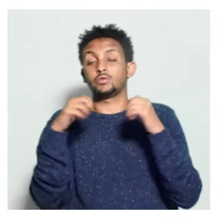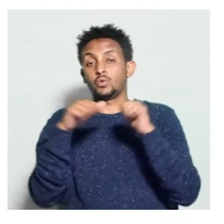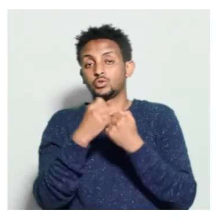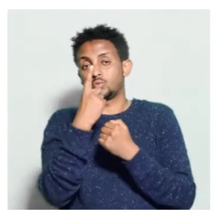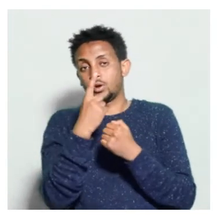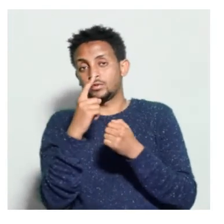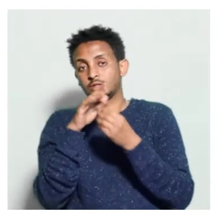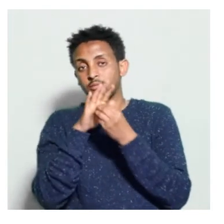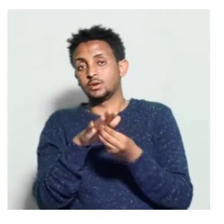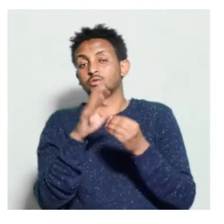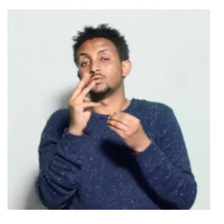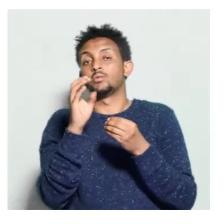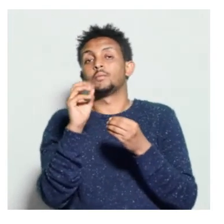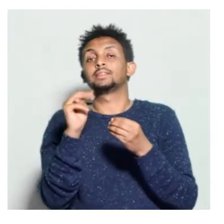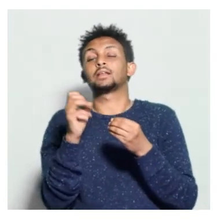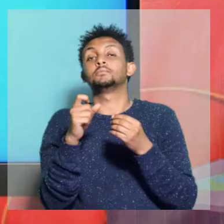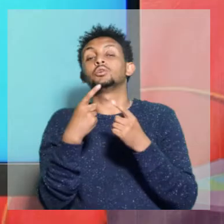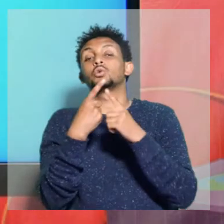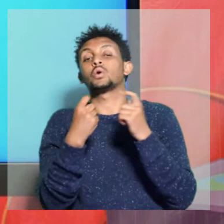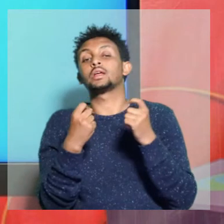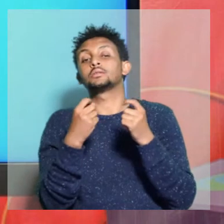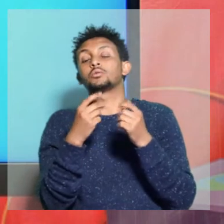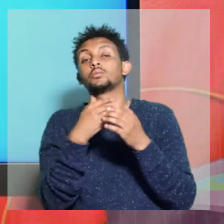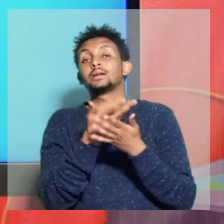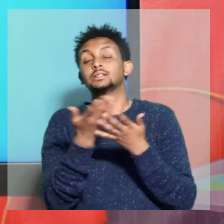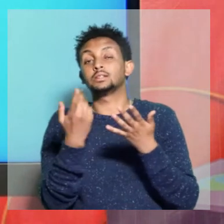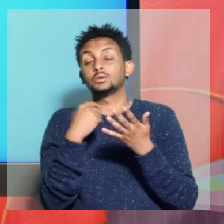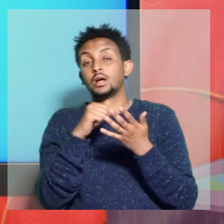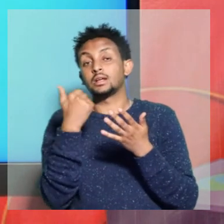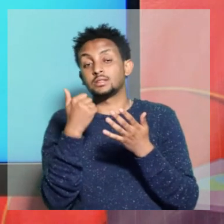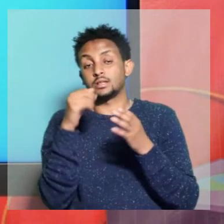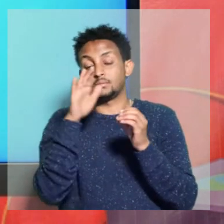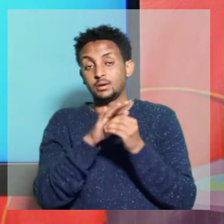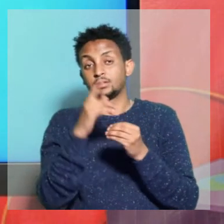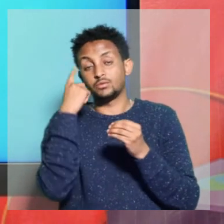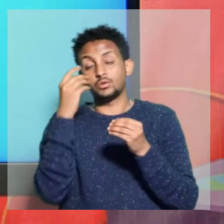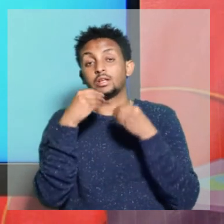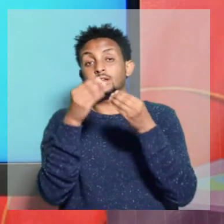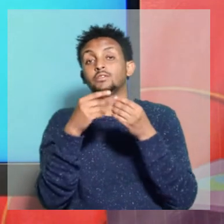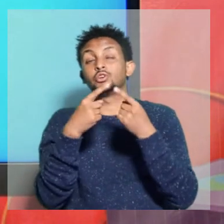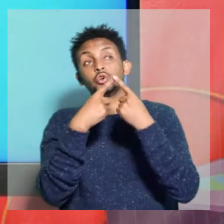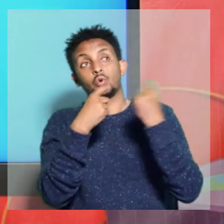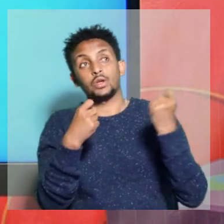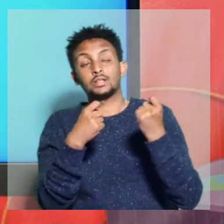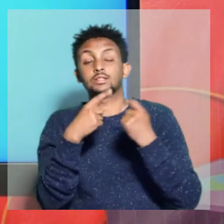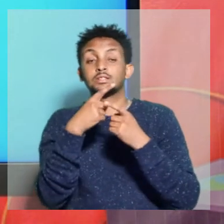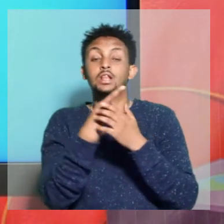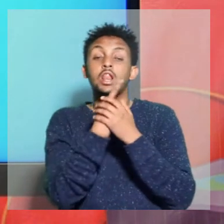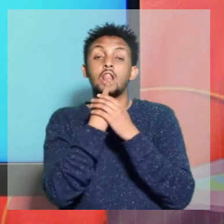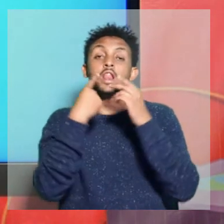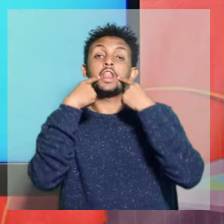is one of the impact of momentum. Rocket propulsion is the other impact of momentum. For a given rocket to be